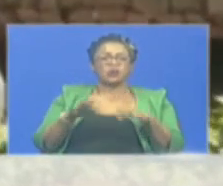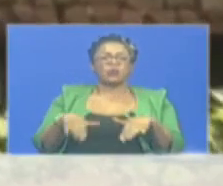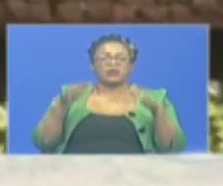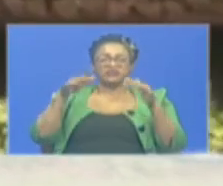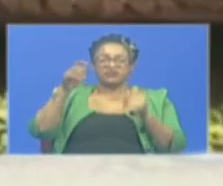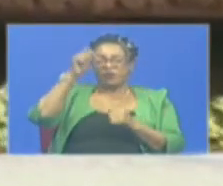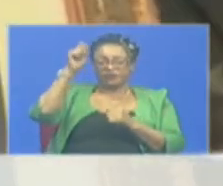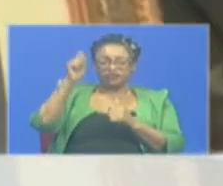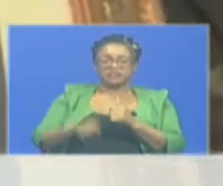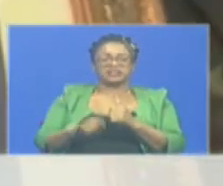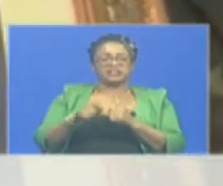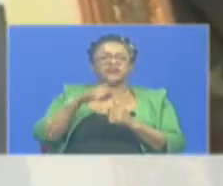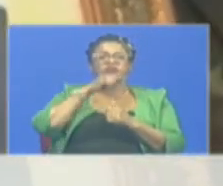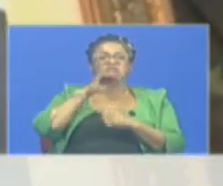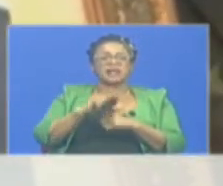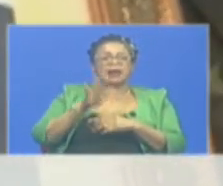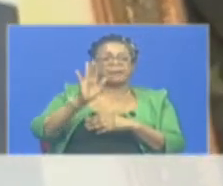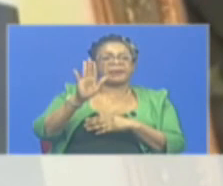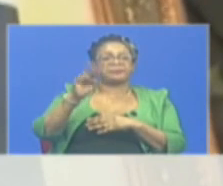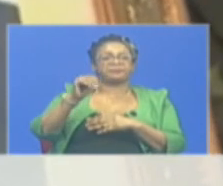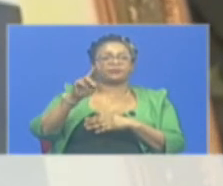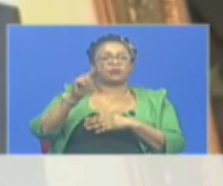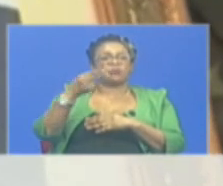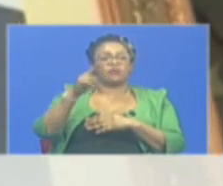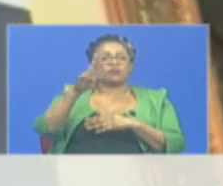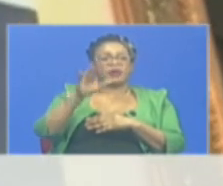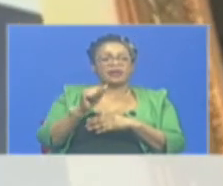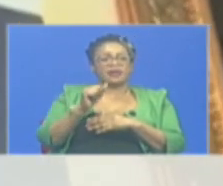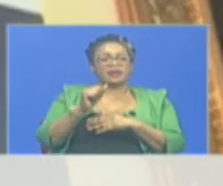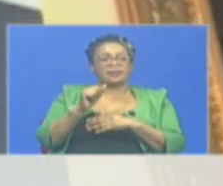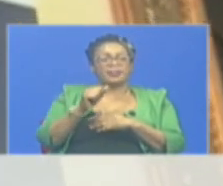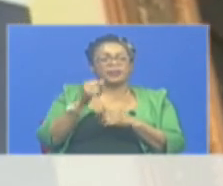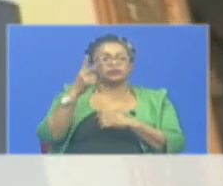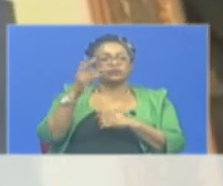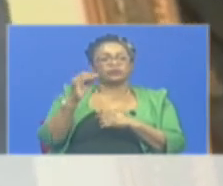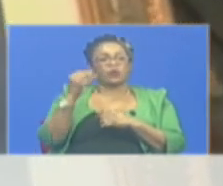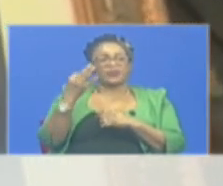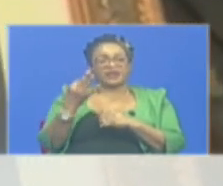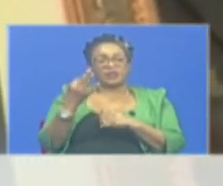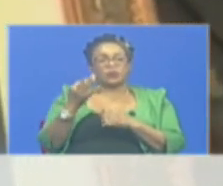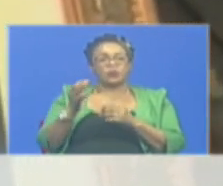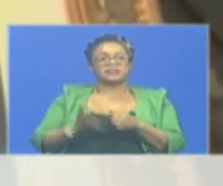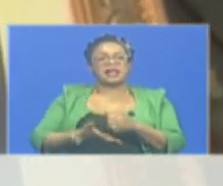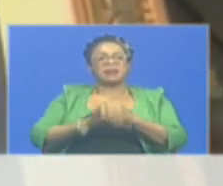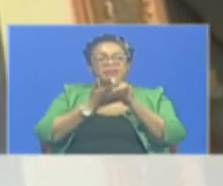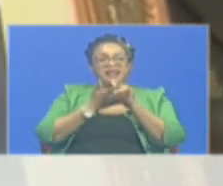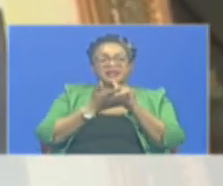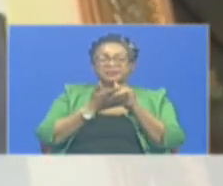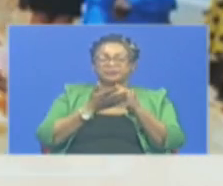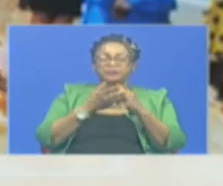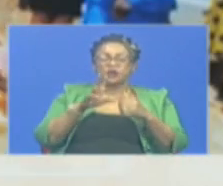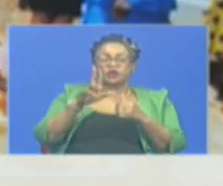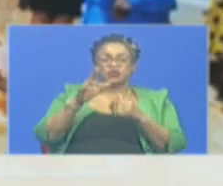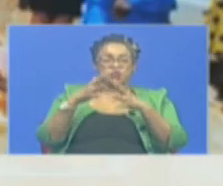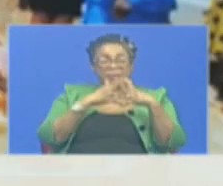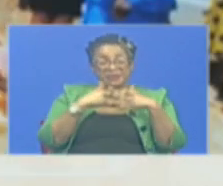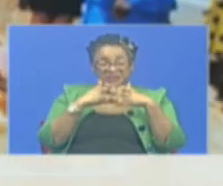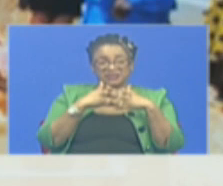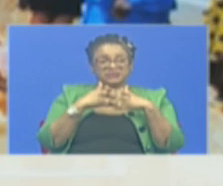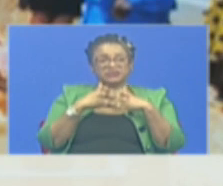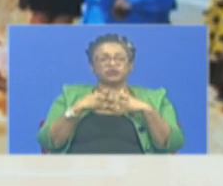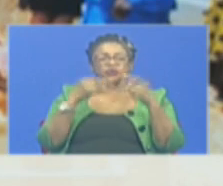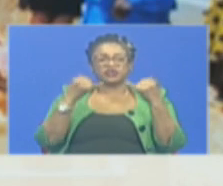his son William Munuhe, who in 2003 was helping US FBI agents track down the